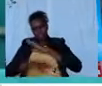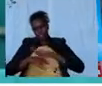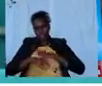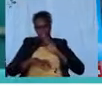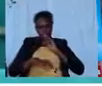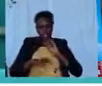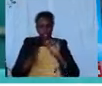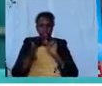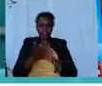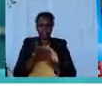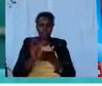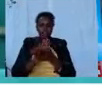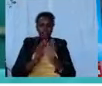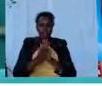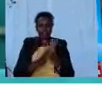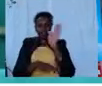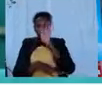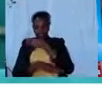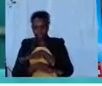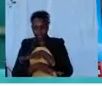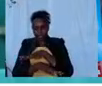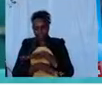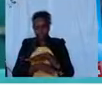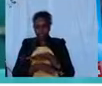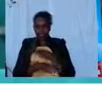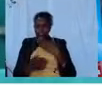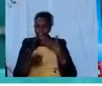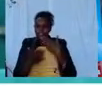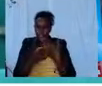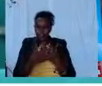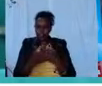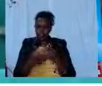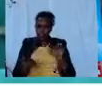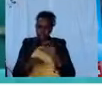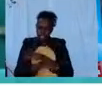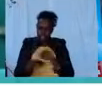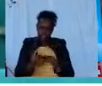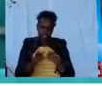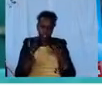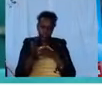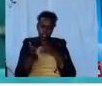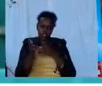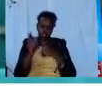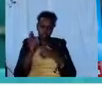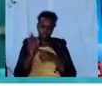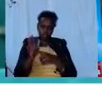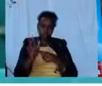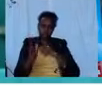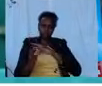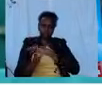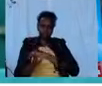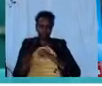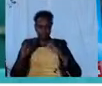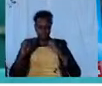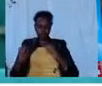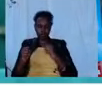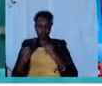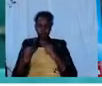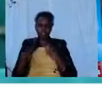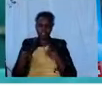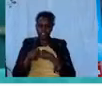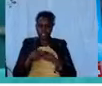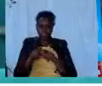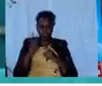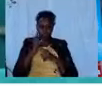that, Lord, they may be restored. We thank you that in each and every situation, you continue to show yourself strong, and you continue to